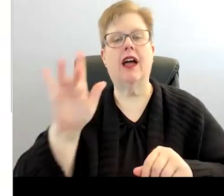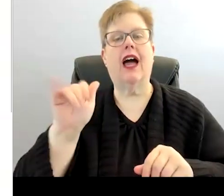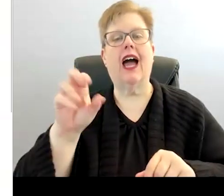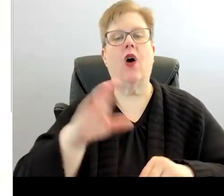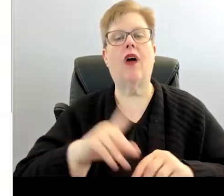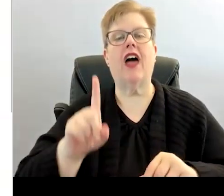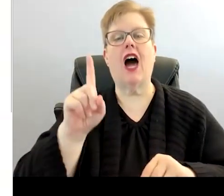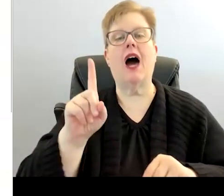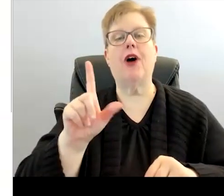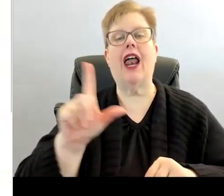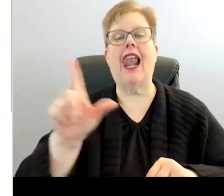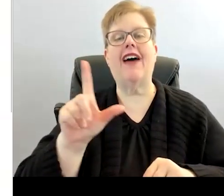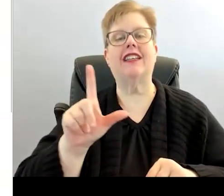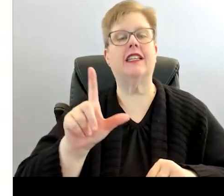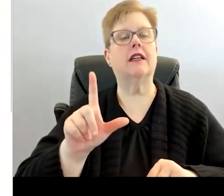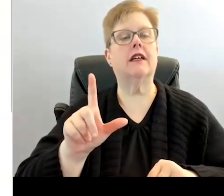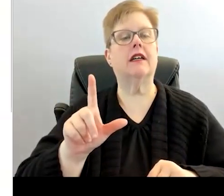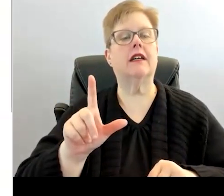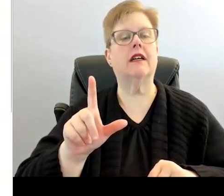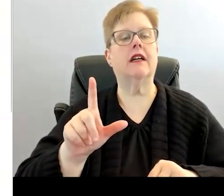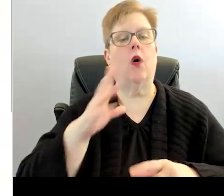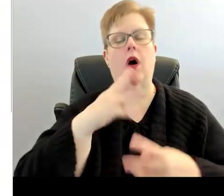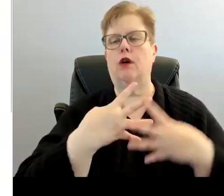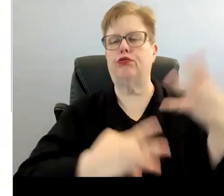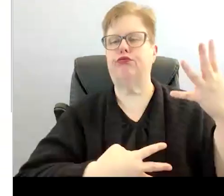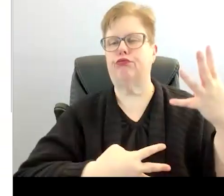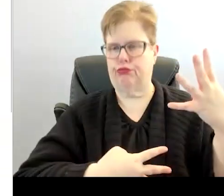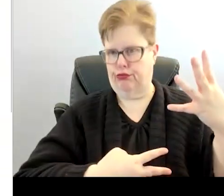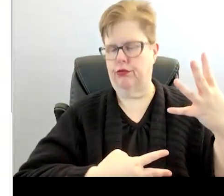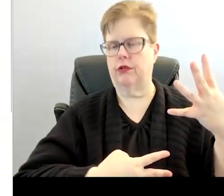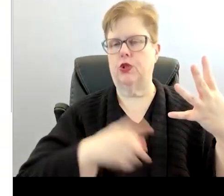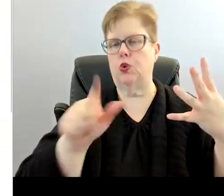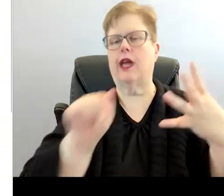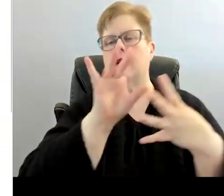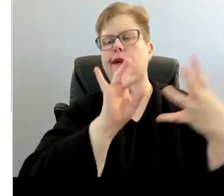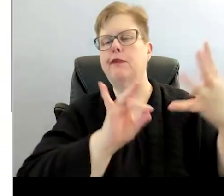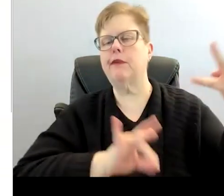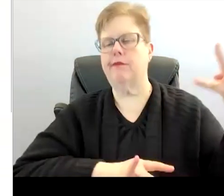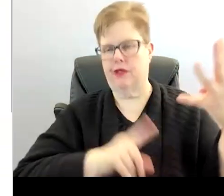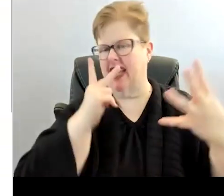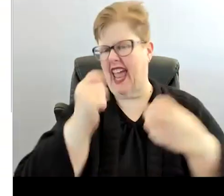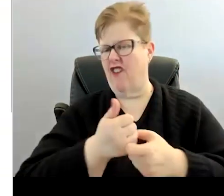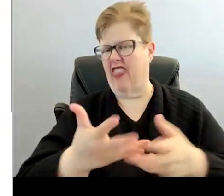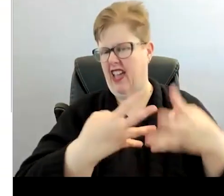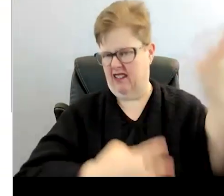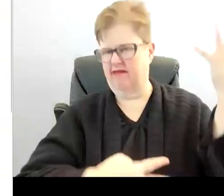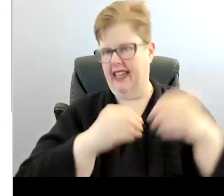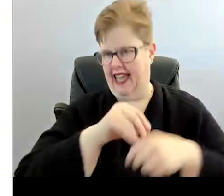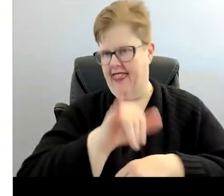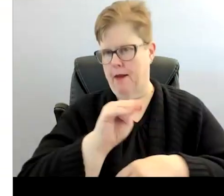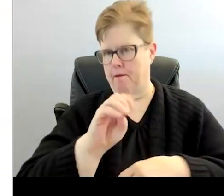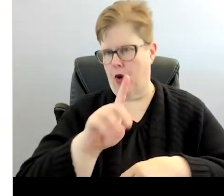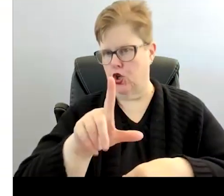the upper left. That will expand things so that you can see everything in the